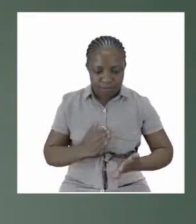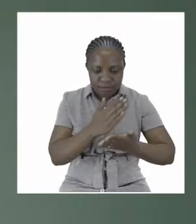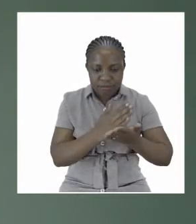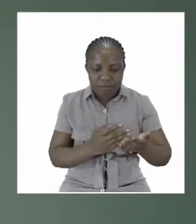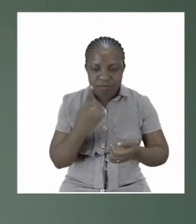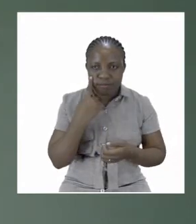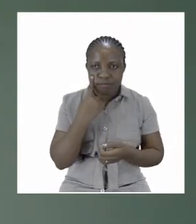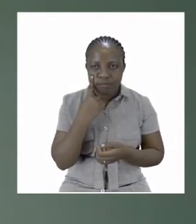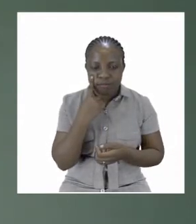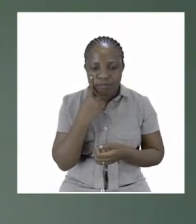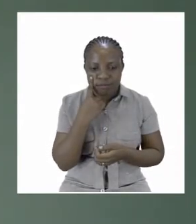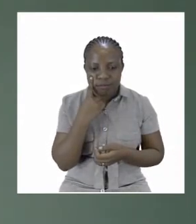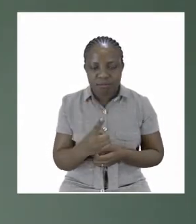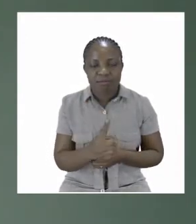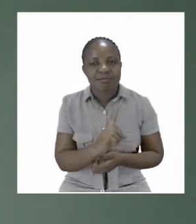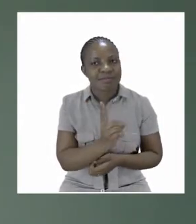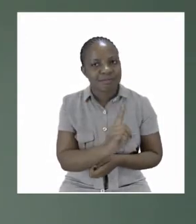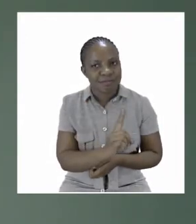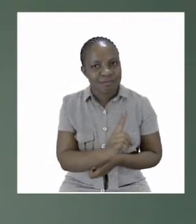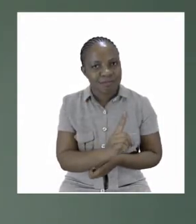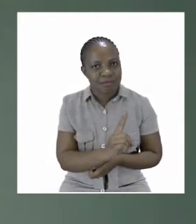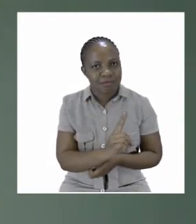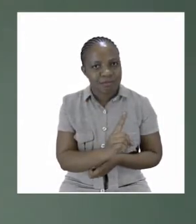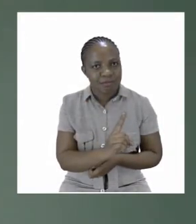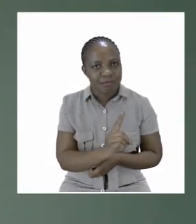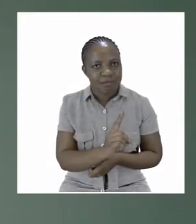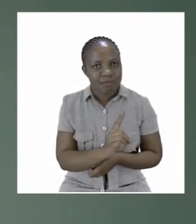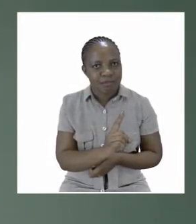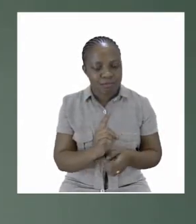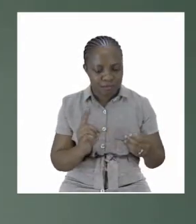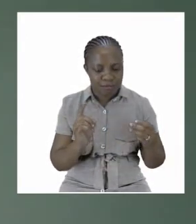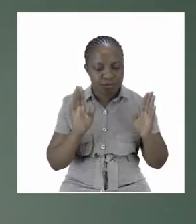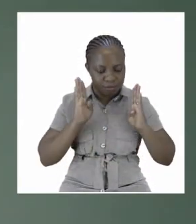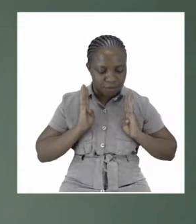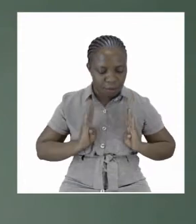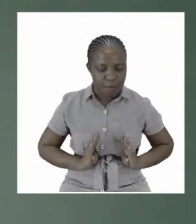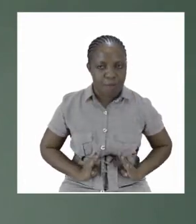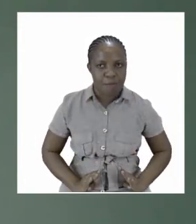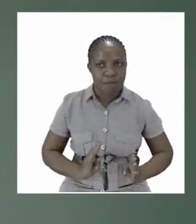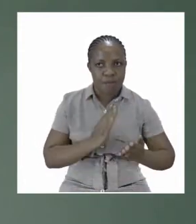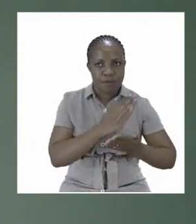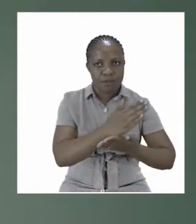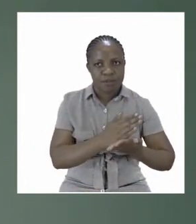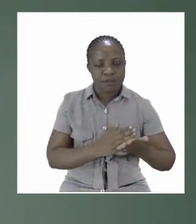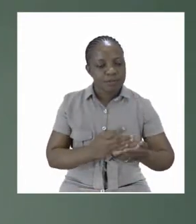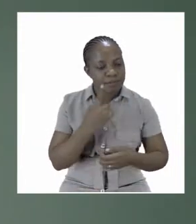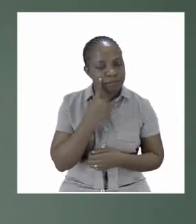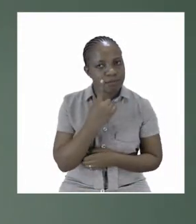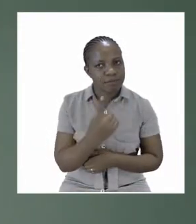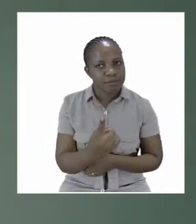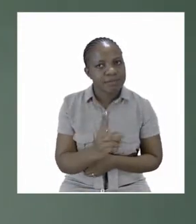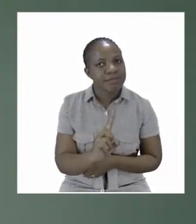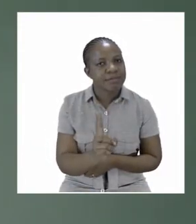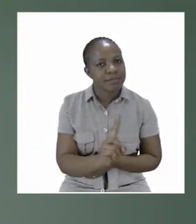Everybody, let's say, what body part can you see? Now remember,